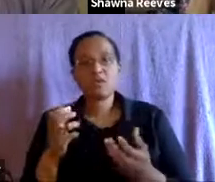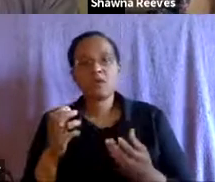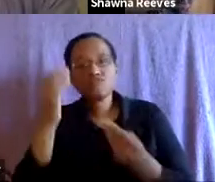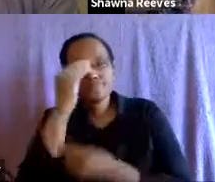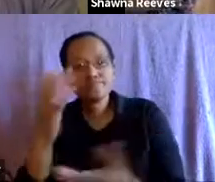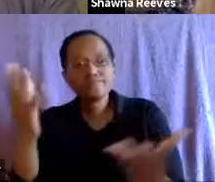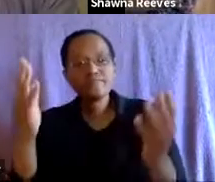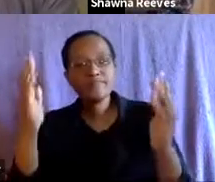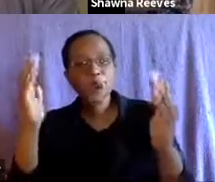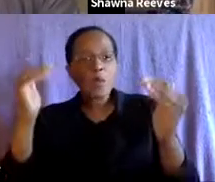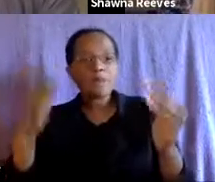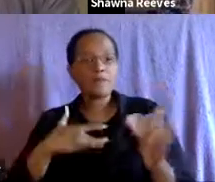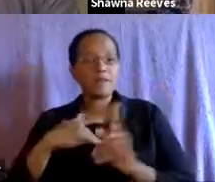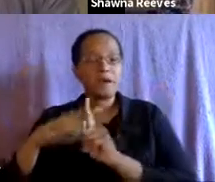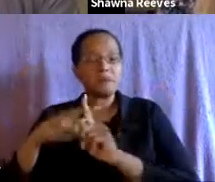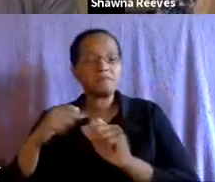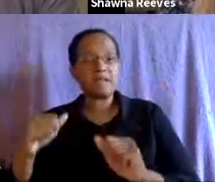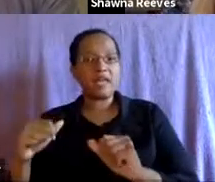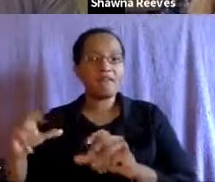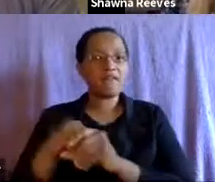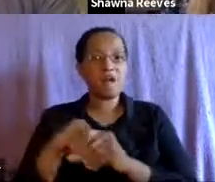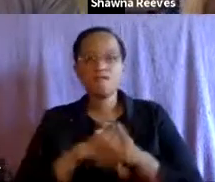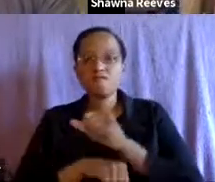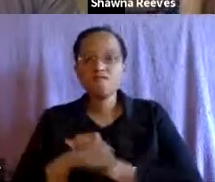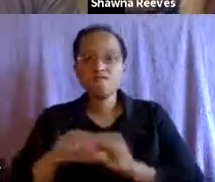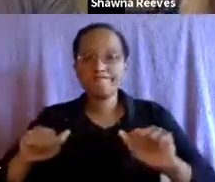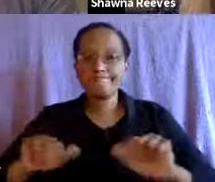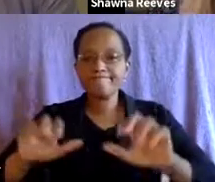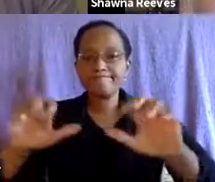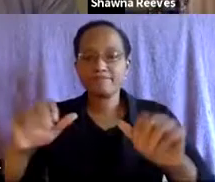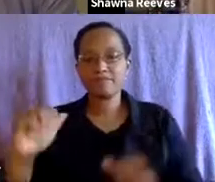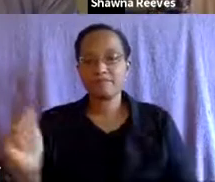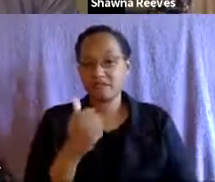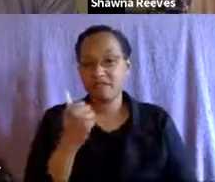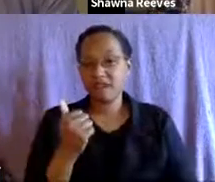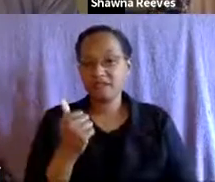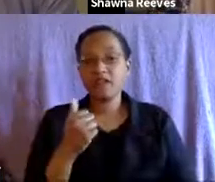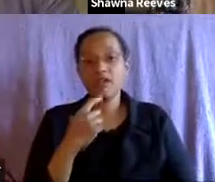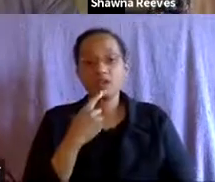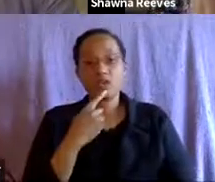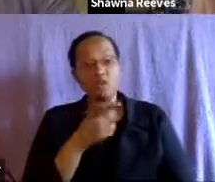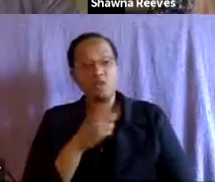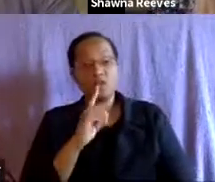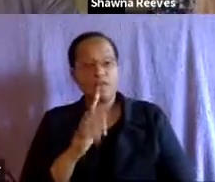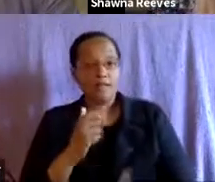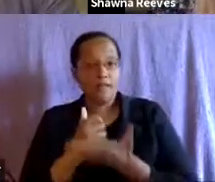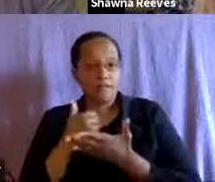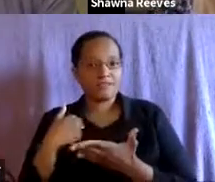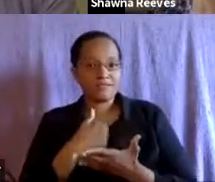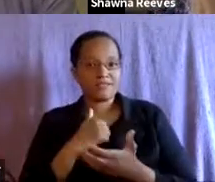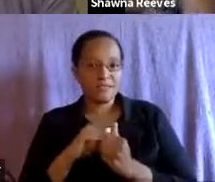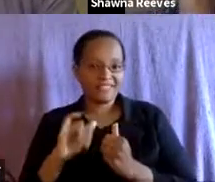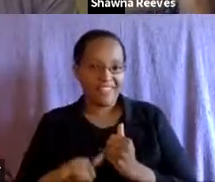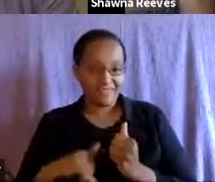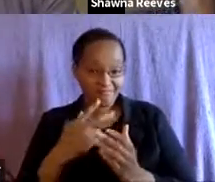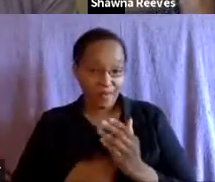devastation in nursing homes and assisted living facilities right now, well, definitely that is the focus. We also